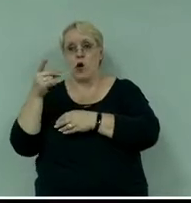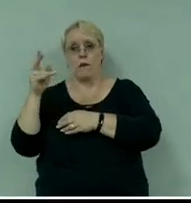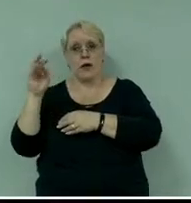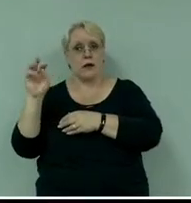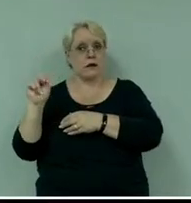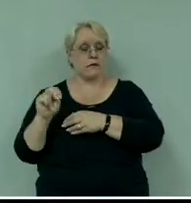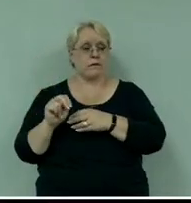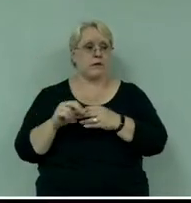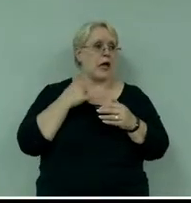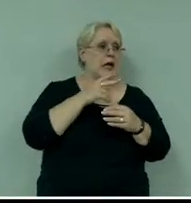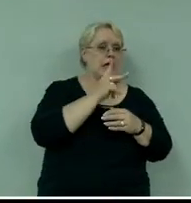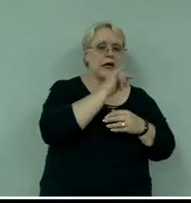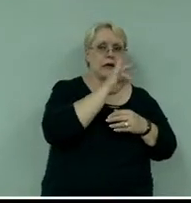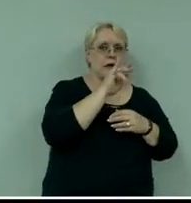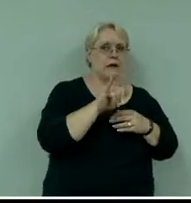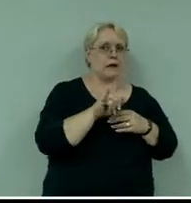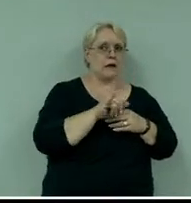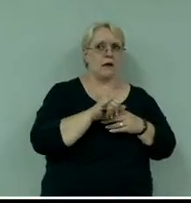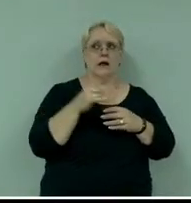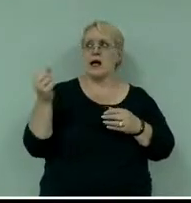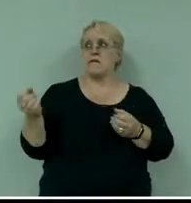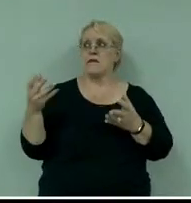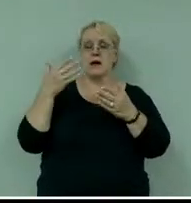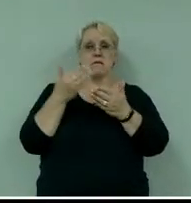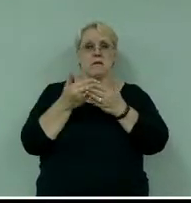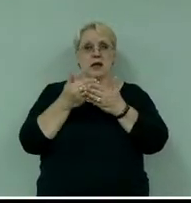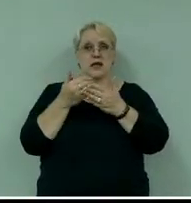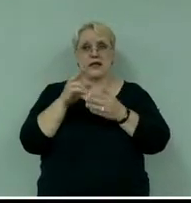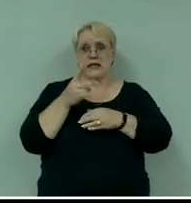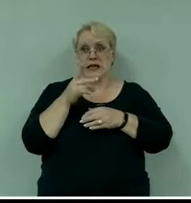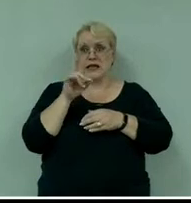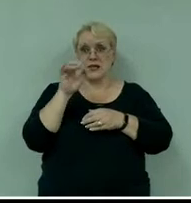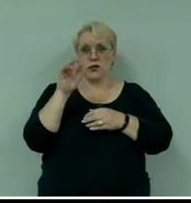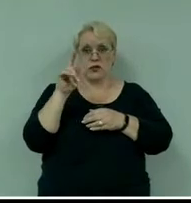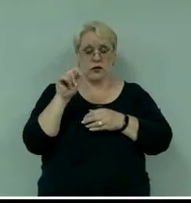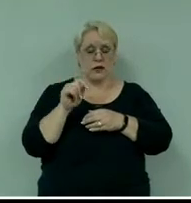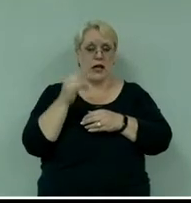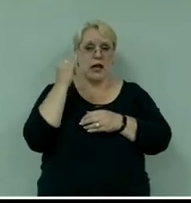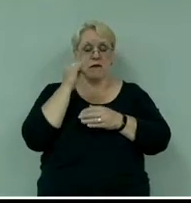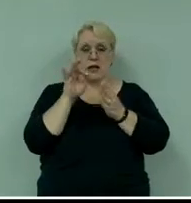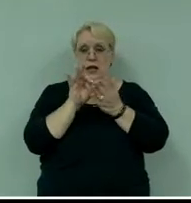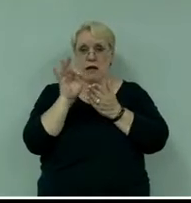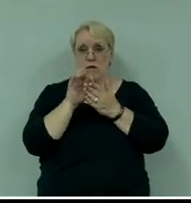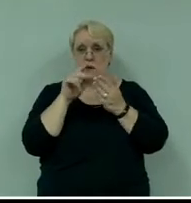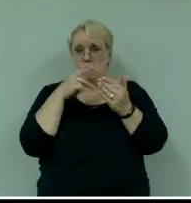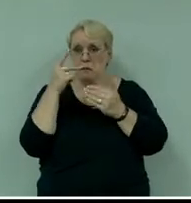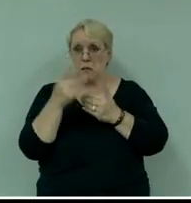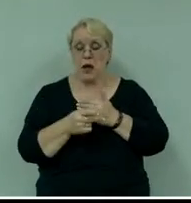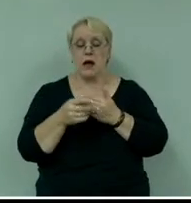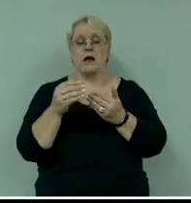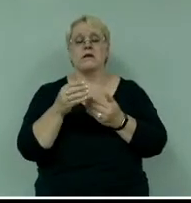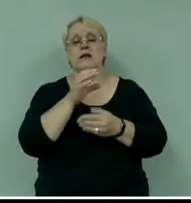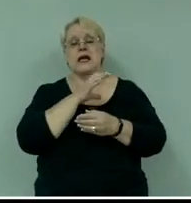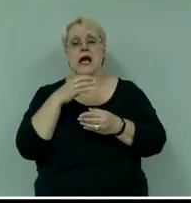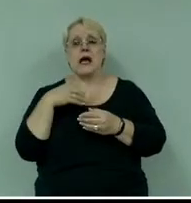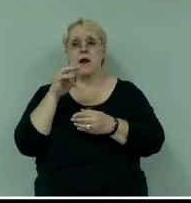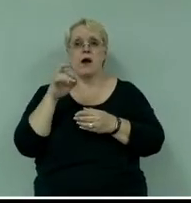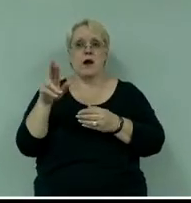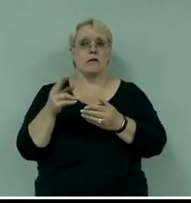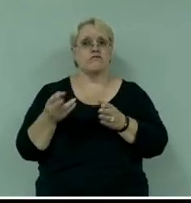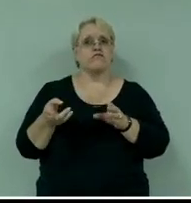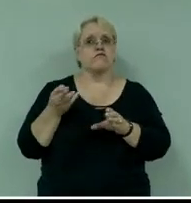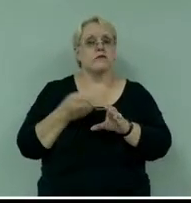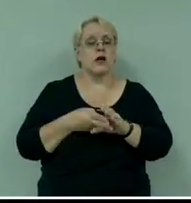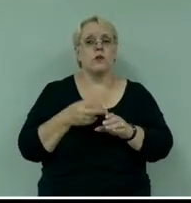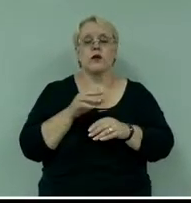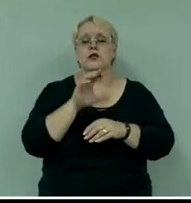out of balance. The amount of money we're putting in downtown Hammond right now in the second district. If you count the project that the council and the mayor signed on to